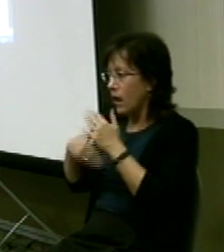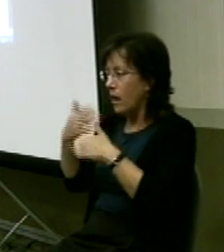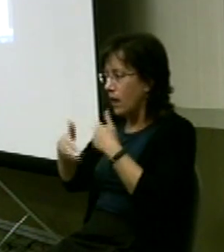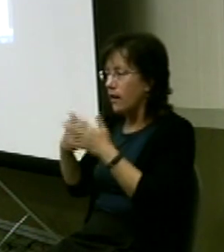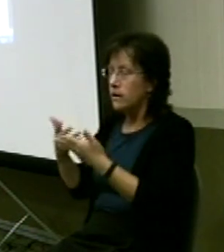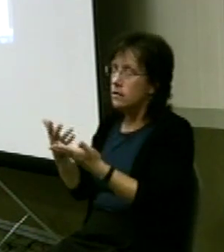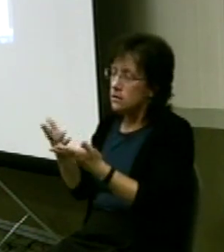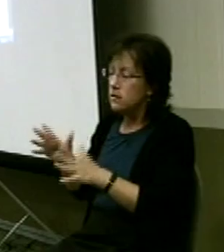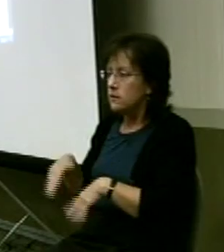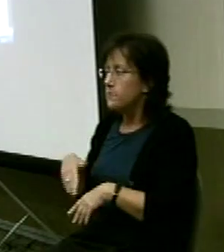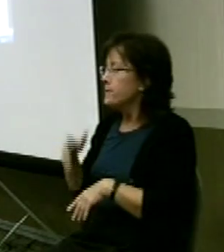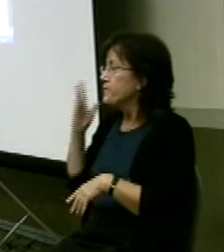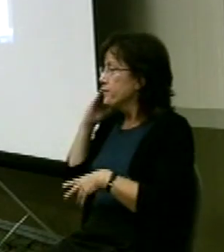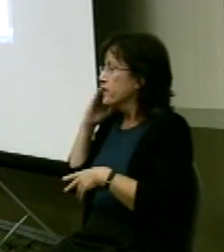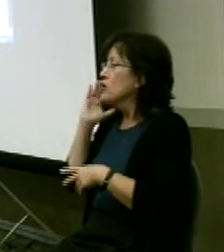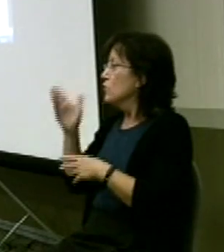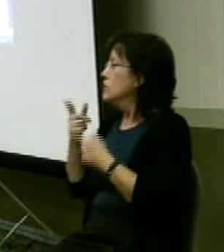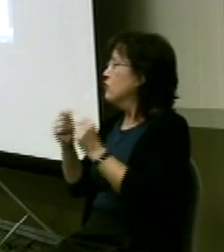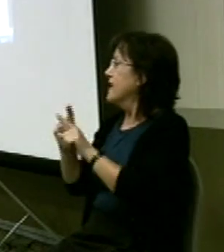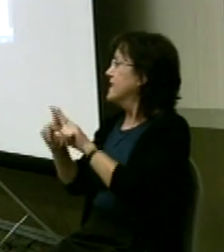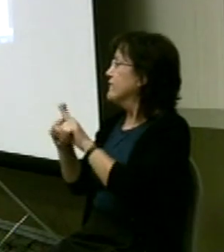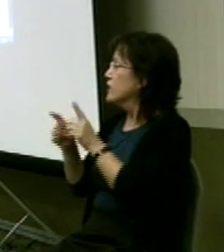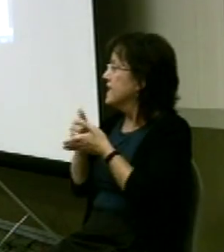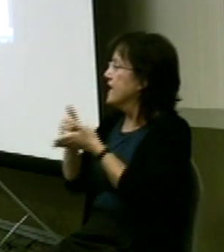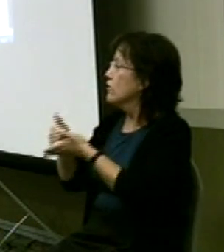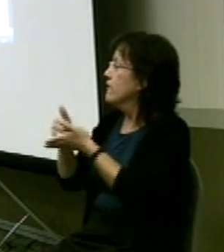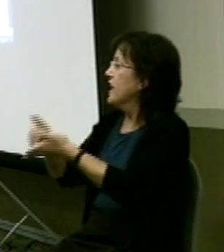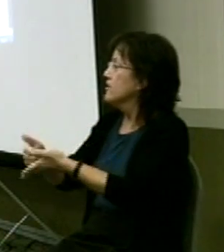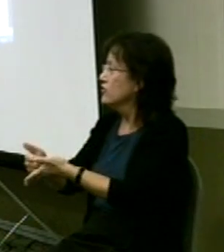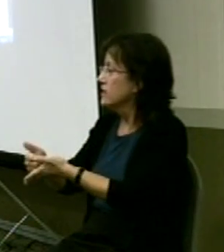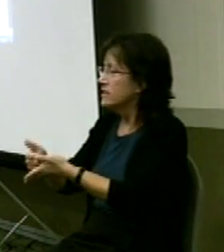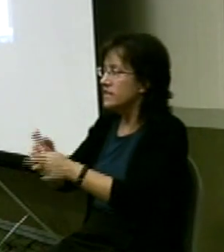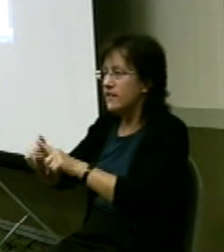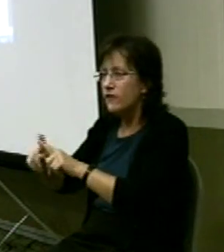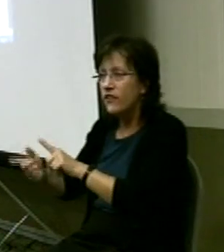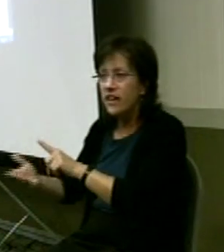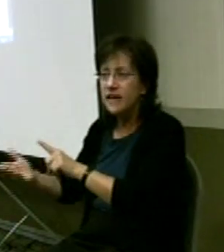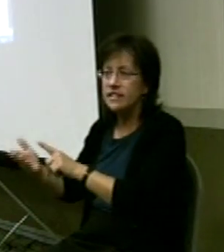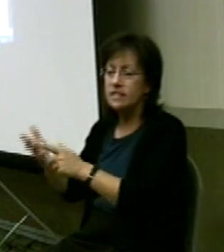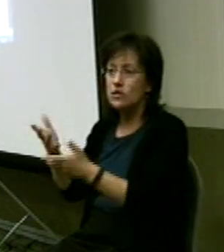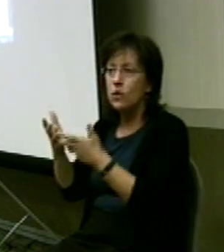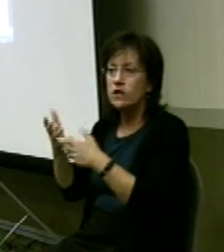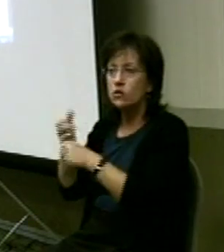time, you know you're going to be trying different interventions. So